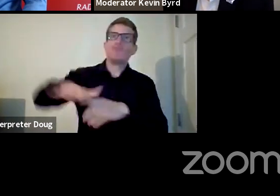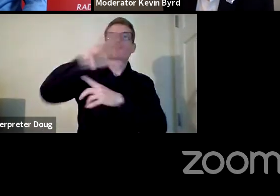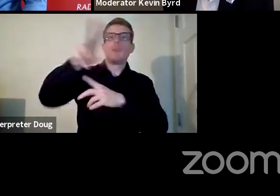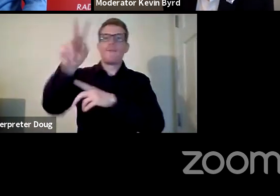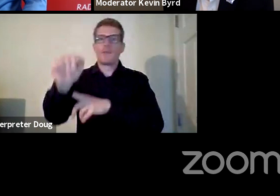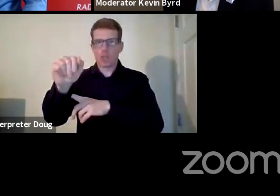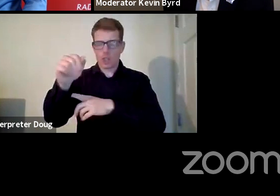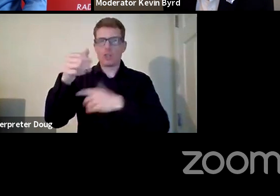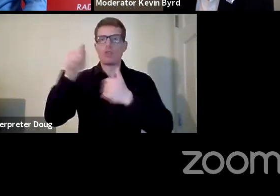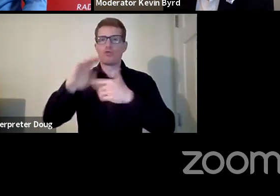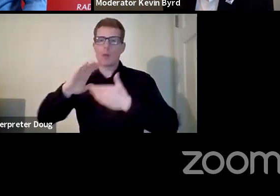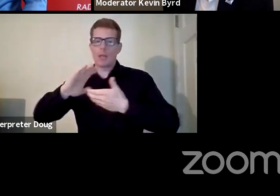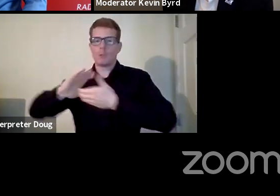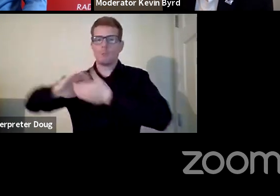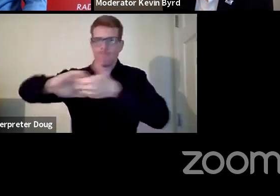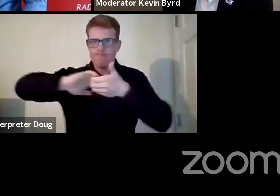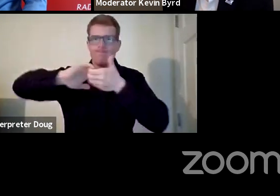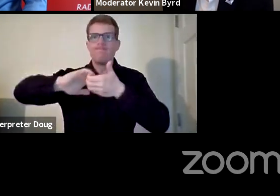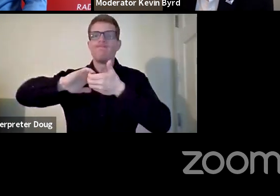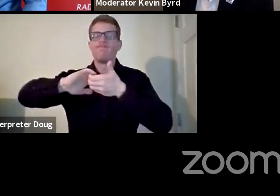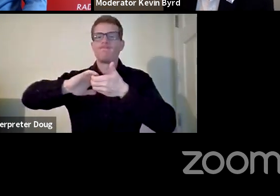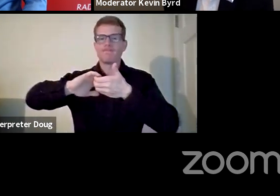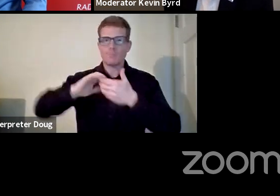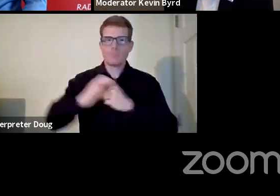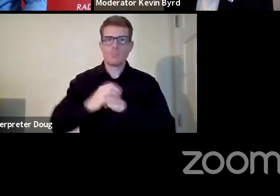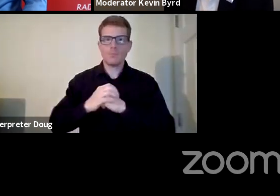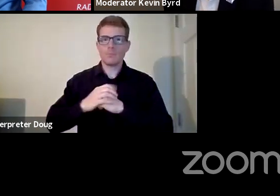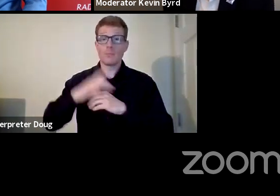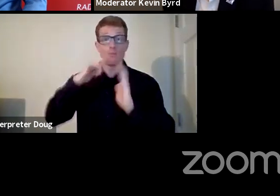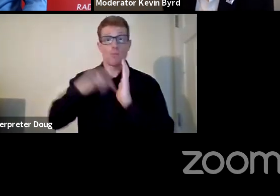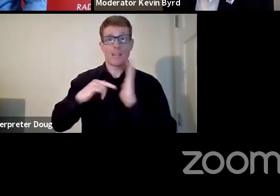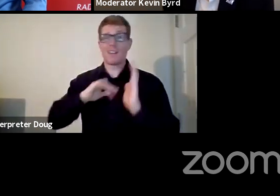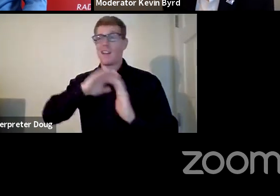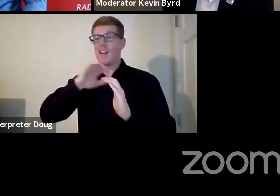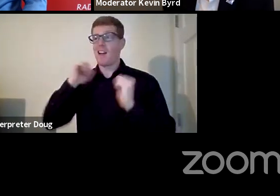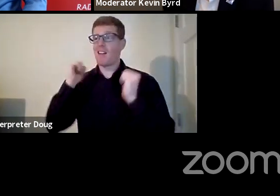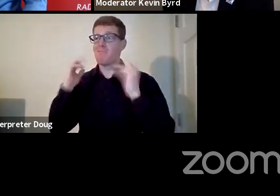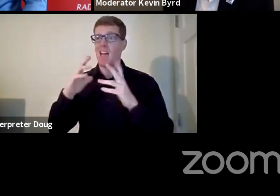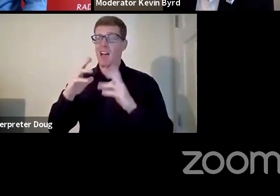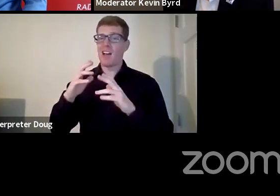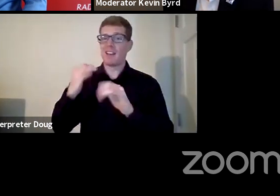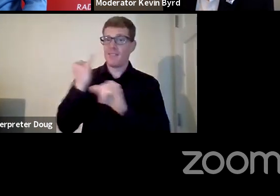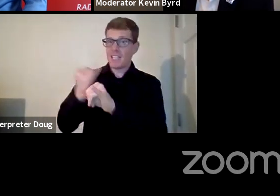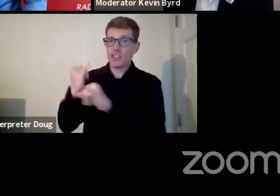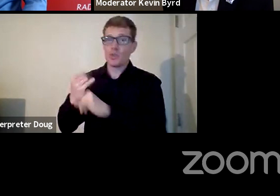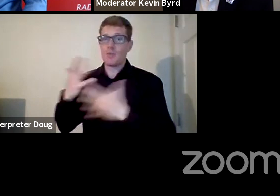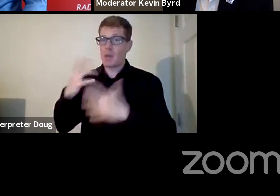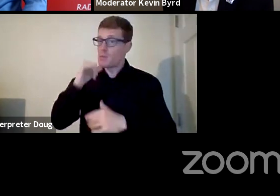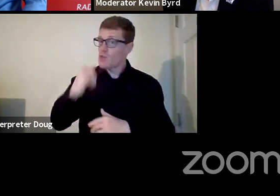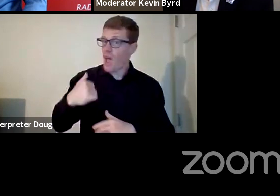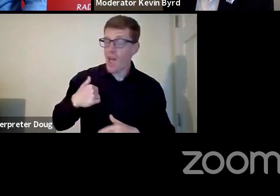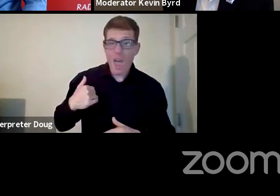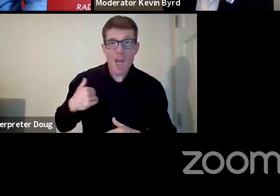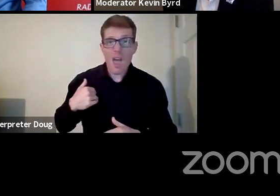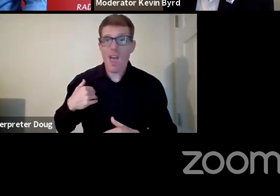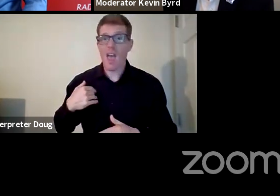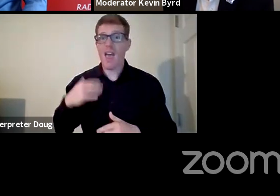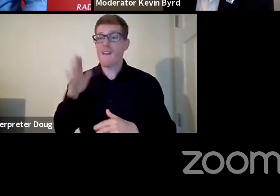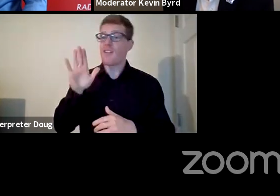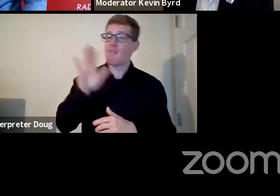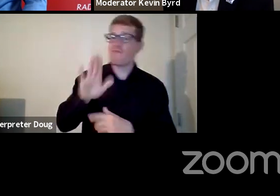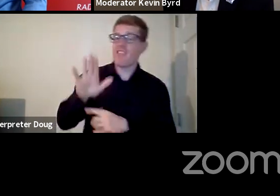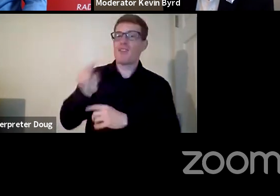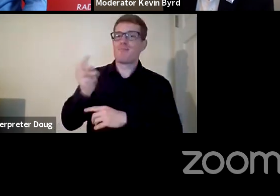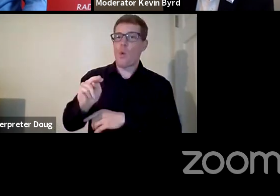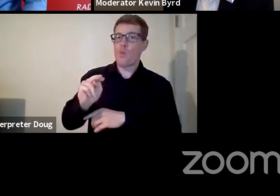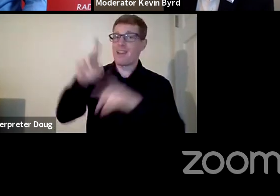So recognizing that a lot of our institutions don't have their own testing capability or may not even be able to work out a contract, such